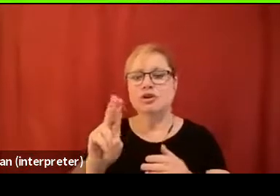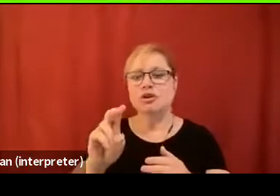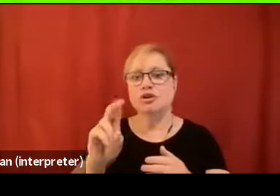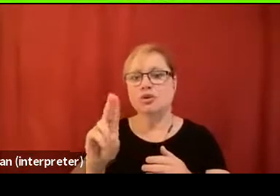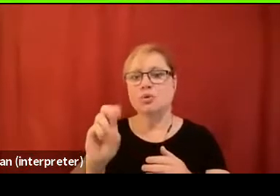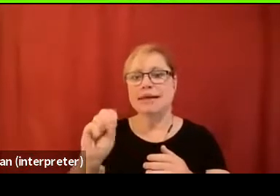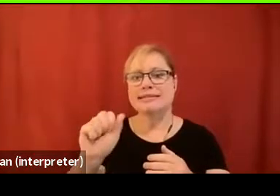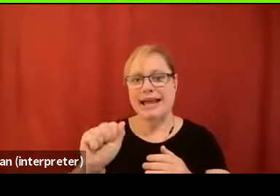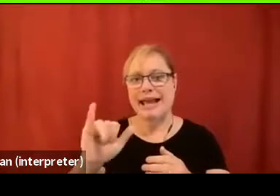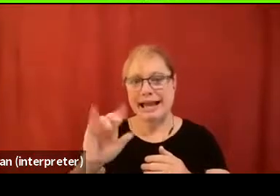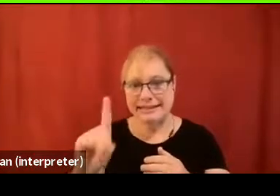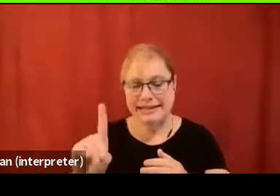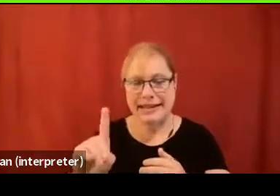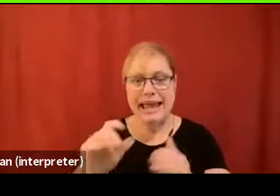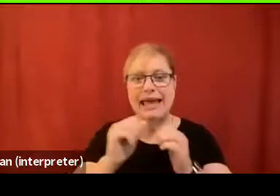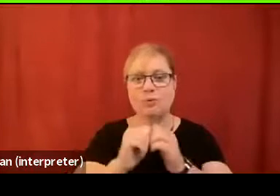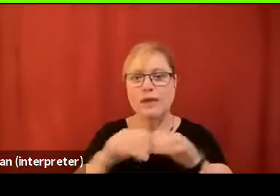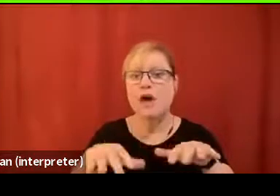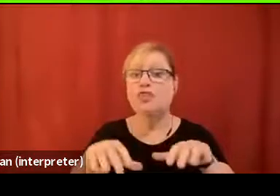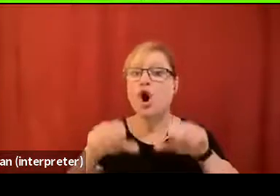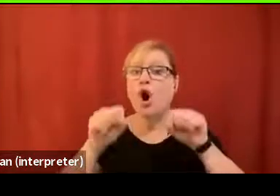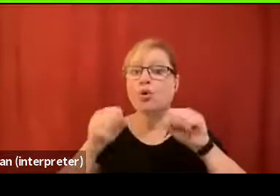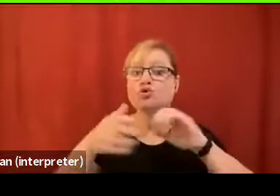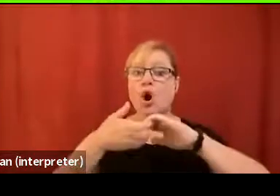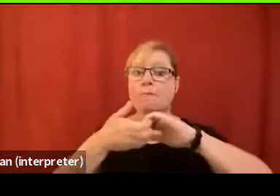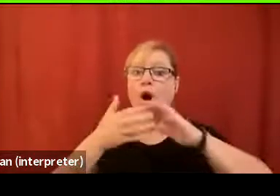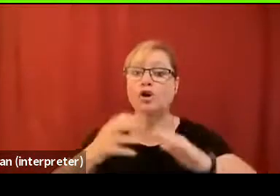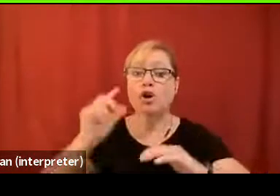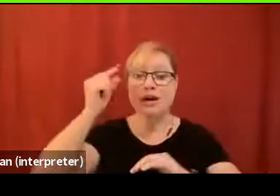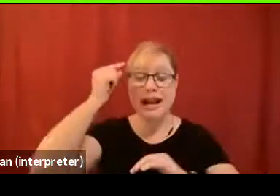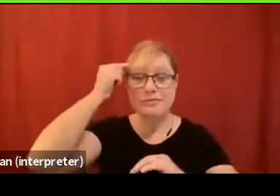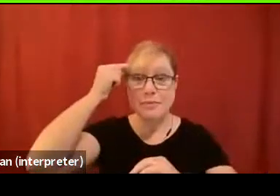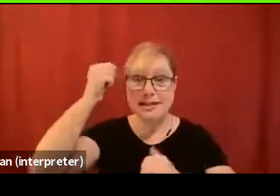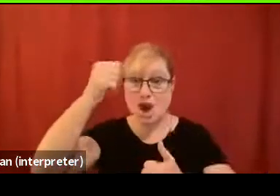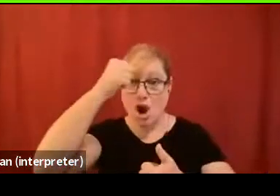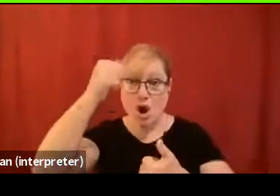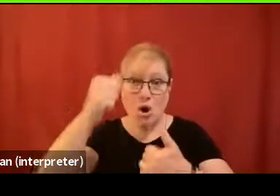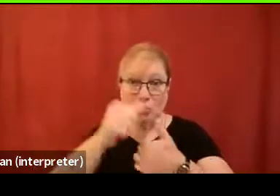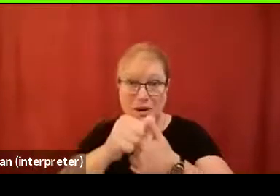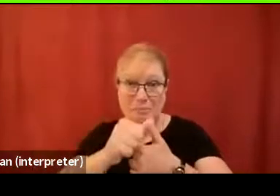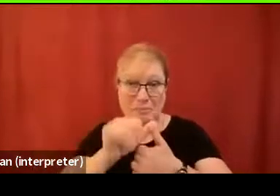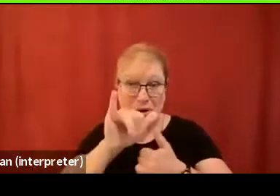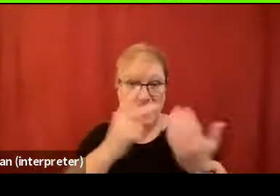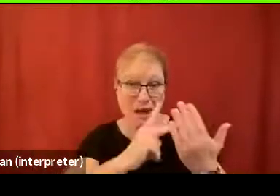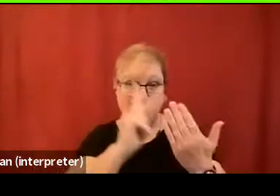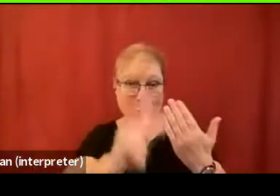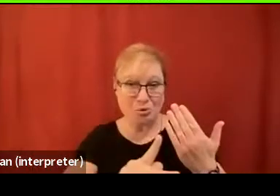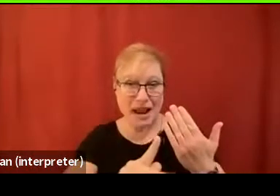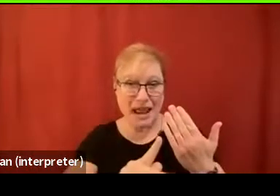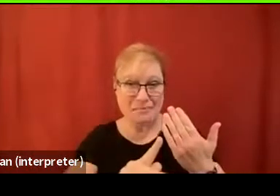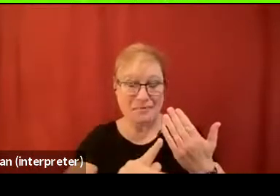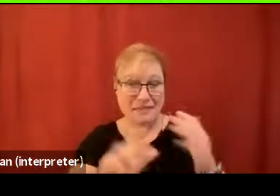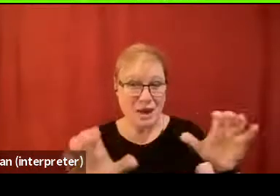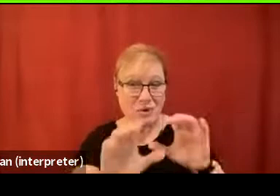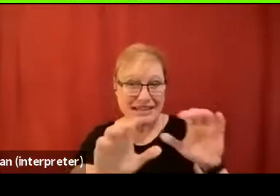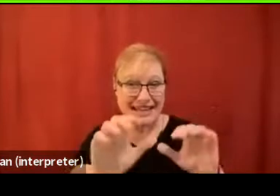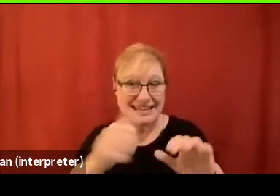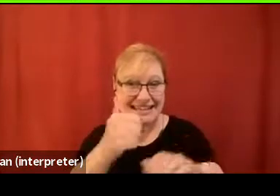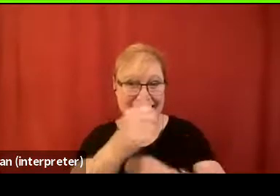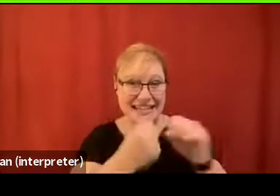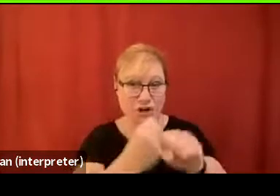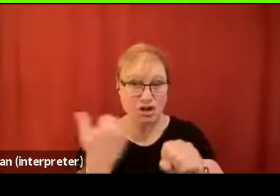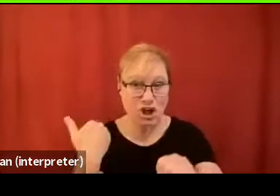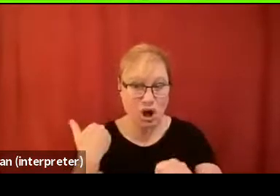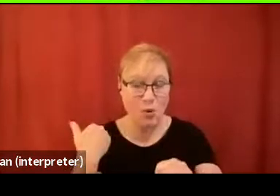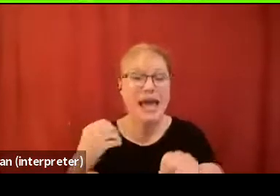with our host partner governments to say, remember that thing we did with you about 10 years ago, 15 years ago, can we bring that back